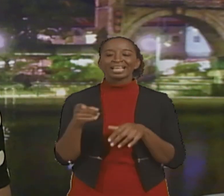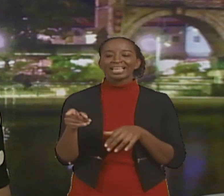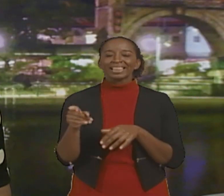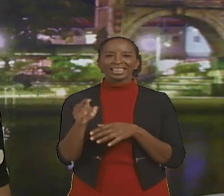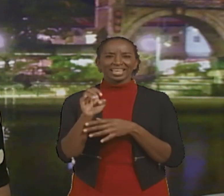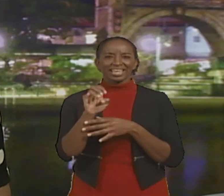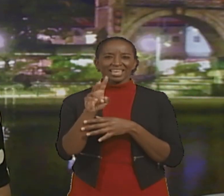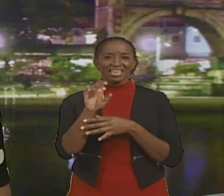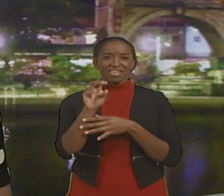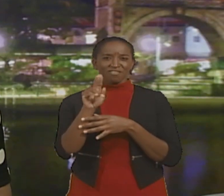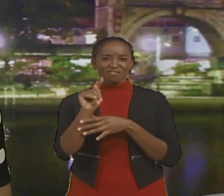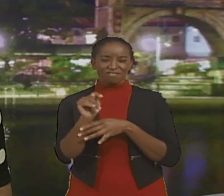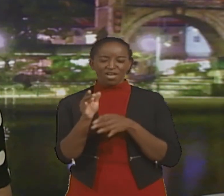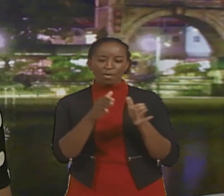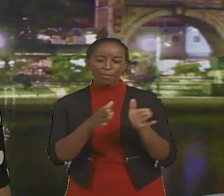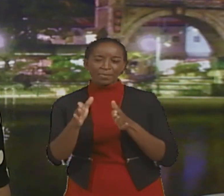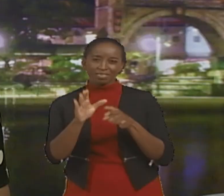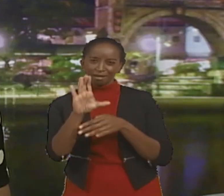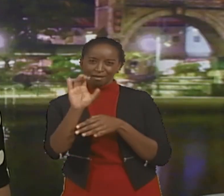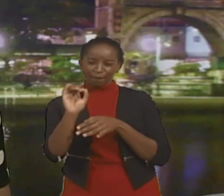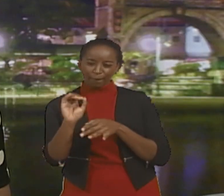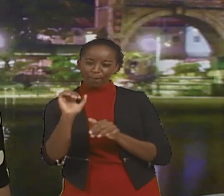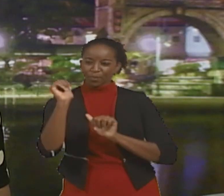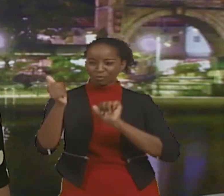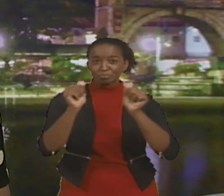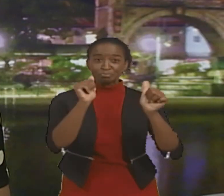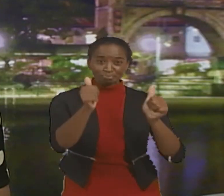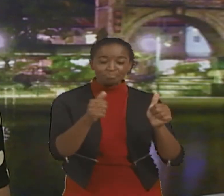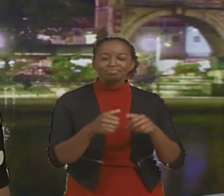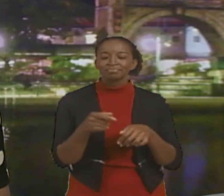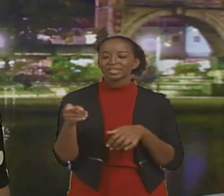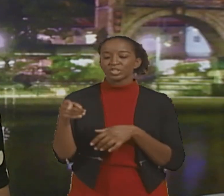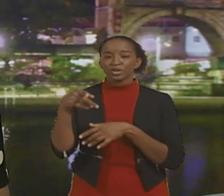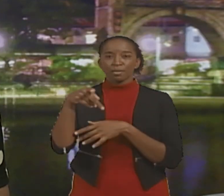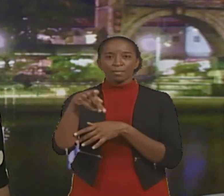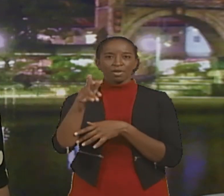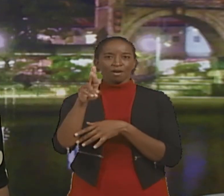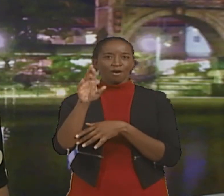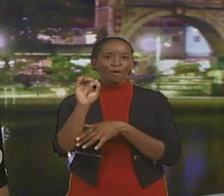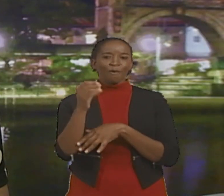and Events Planning Company. Public Relations Officer Terry Ann Reid says that it will